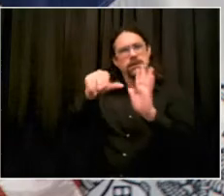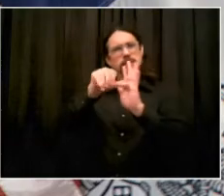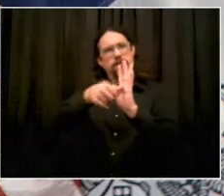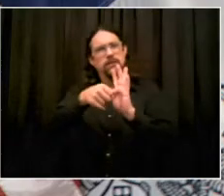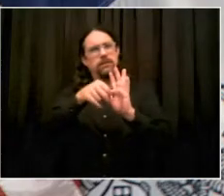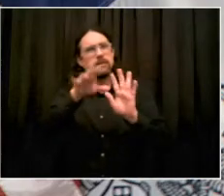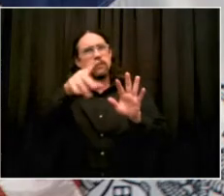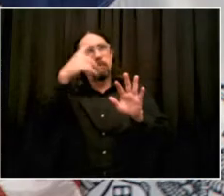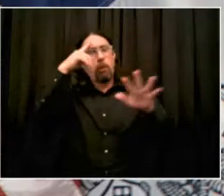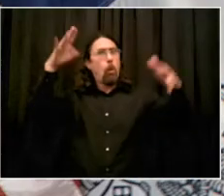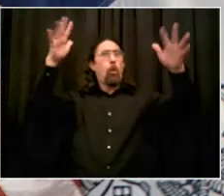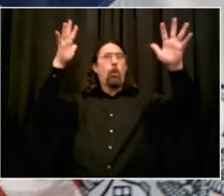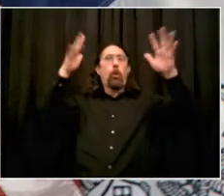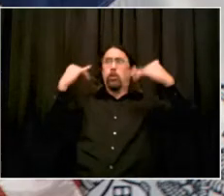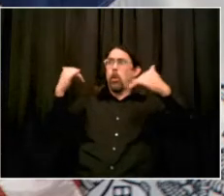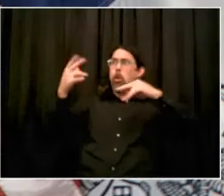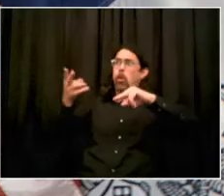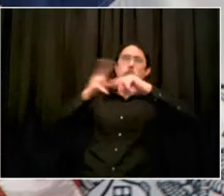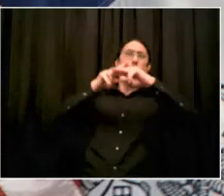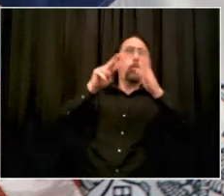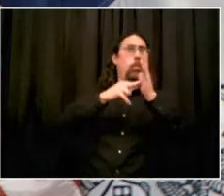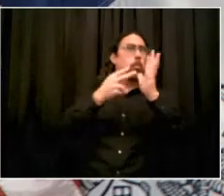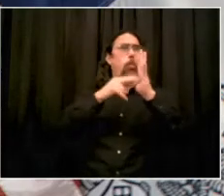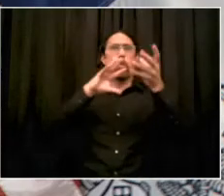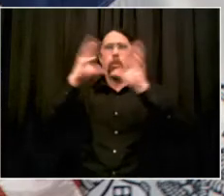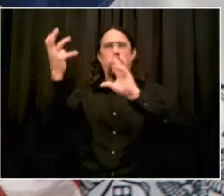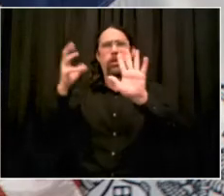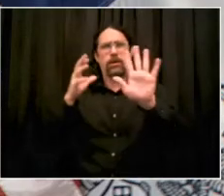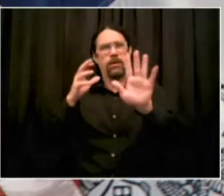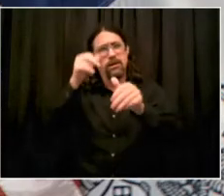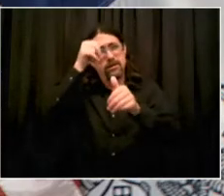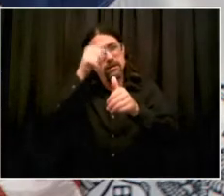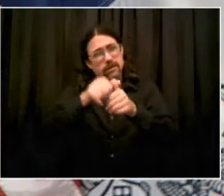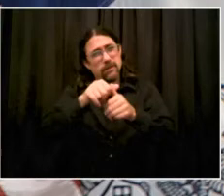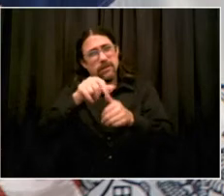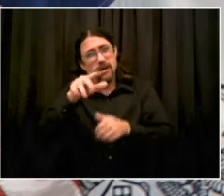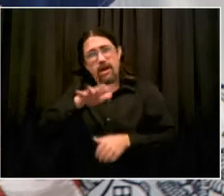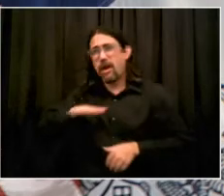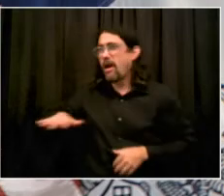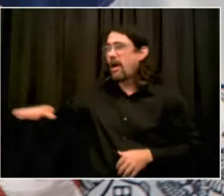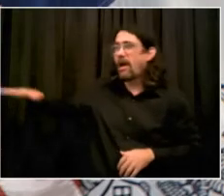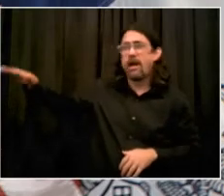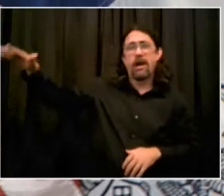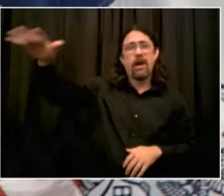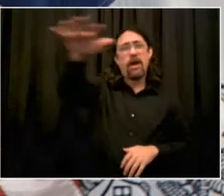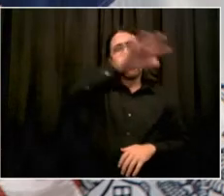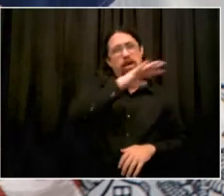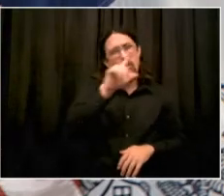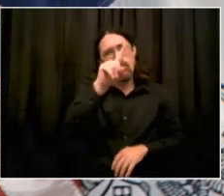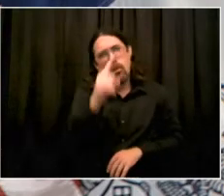anticipate a situation with that kind of separation of numbers. So we're going to, bottom line, indoor dining will go